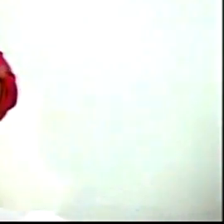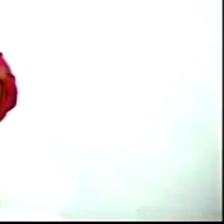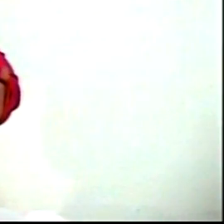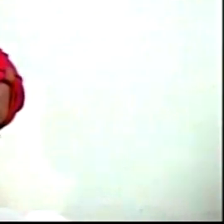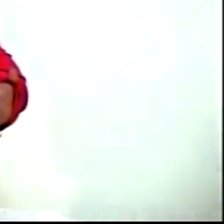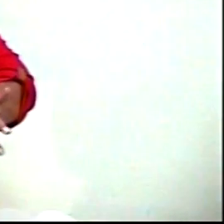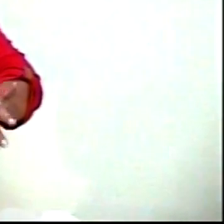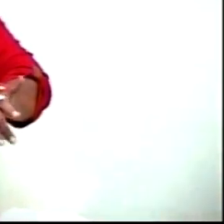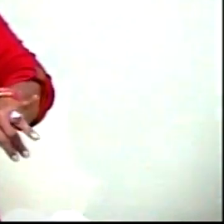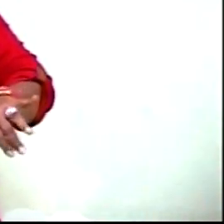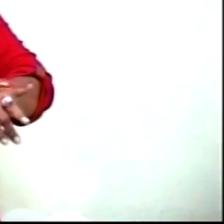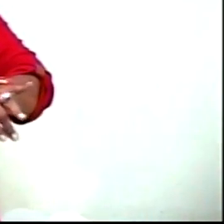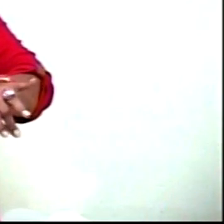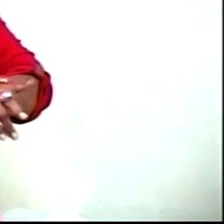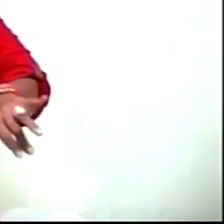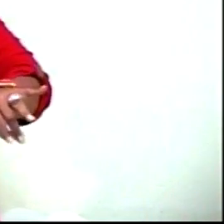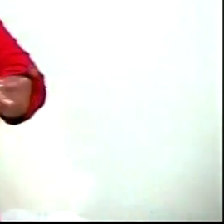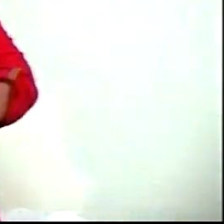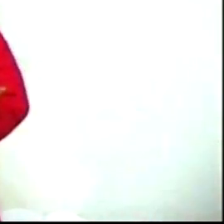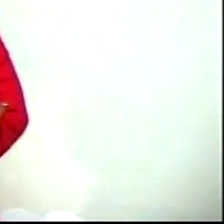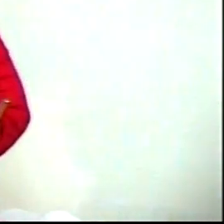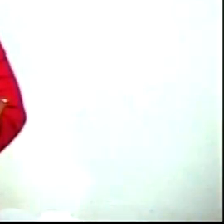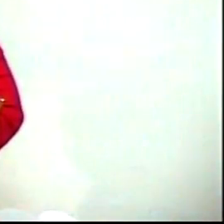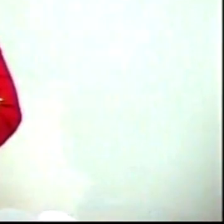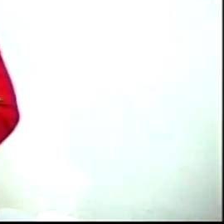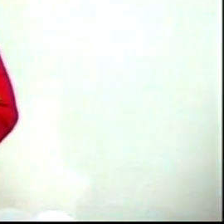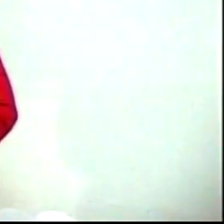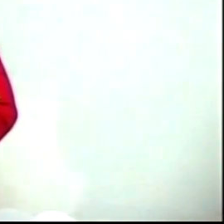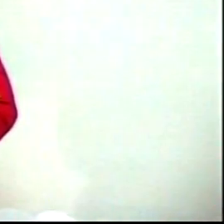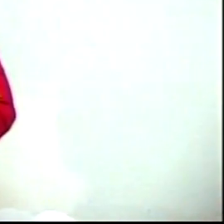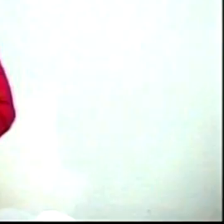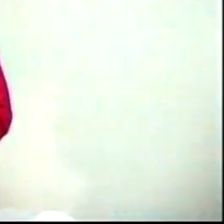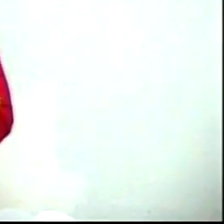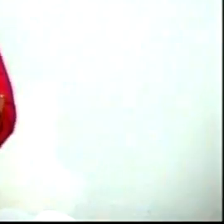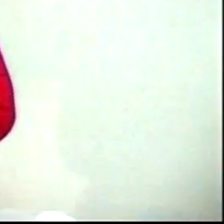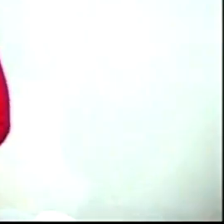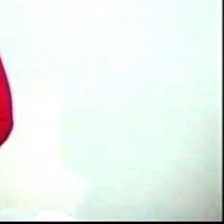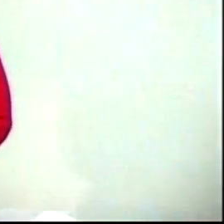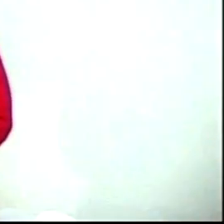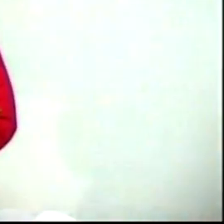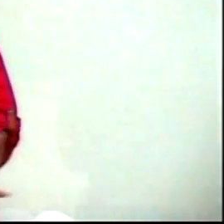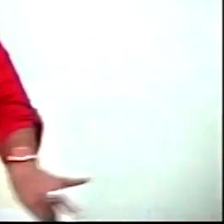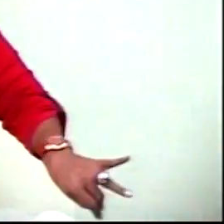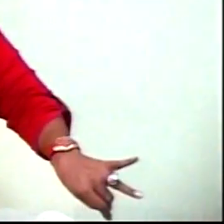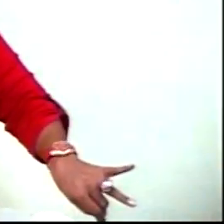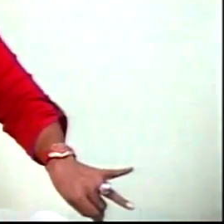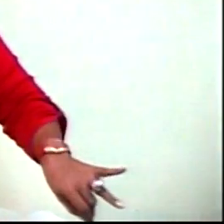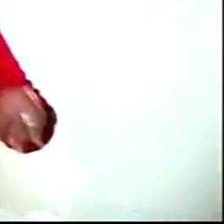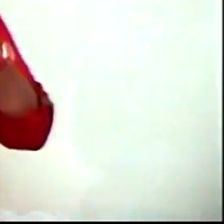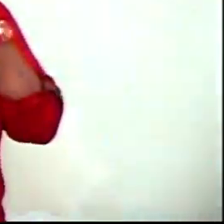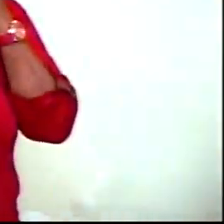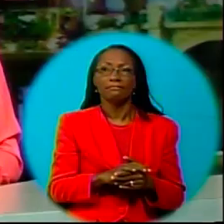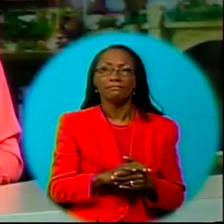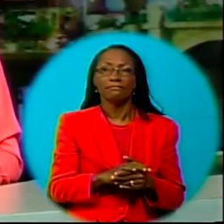can confirm that even if it missed my eyes, it has not missed hers in the